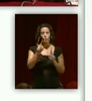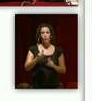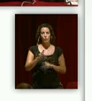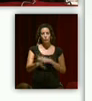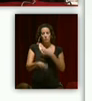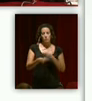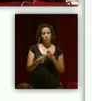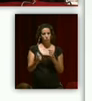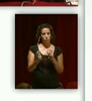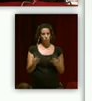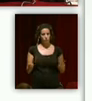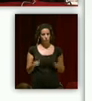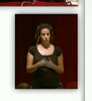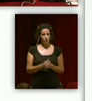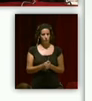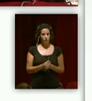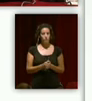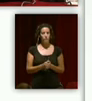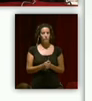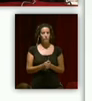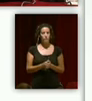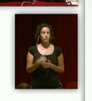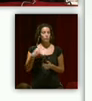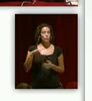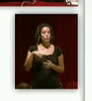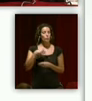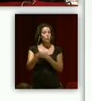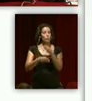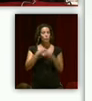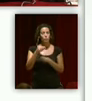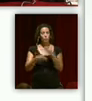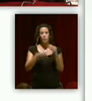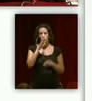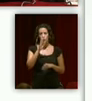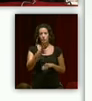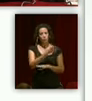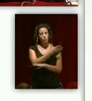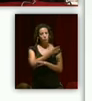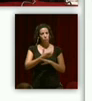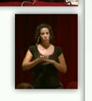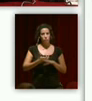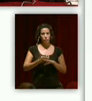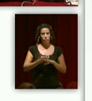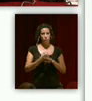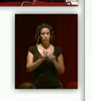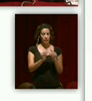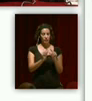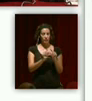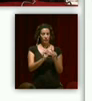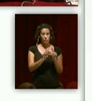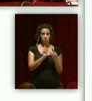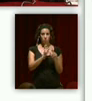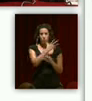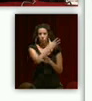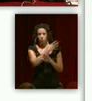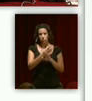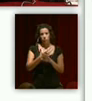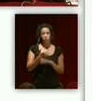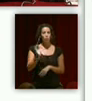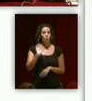without the need to pre-populate one initial form. You just click on a box